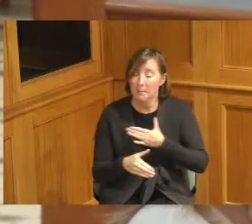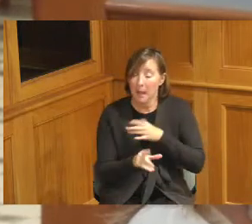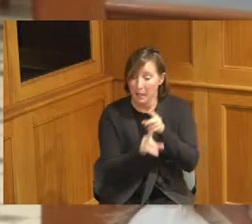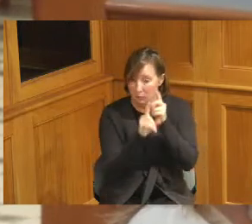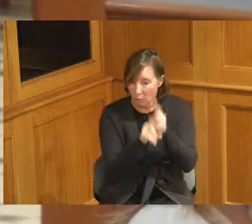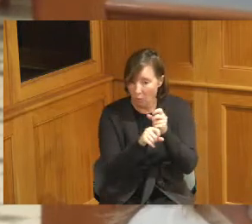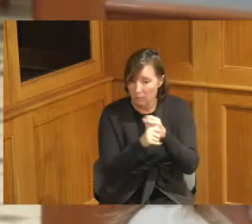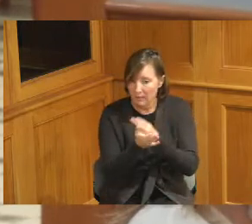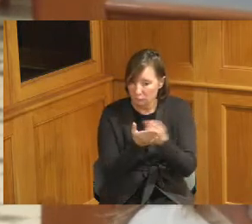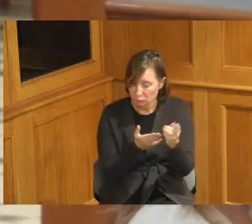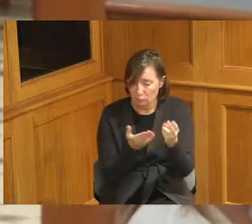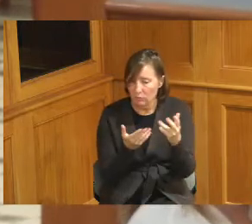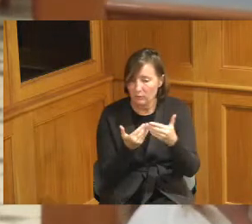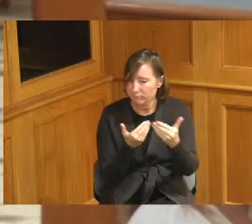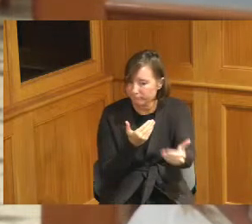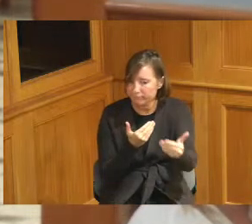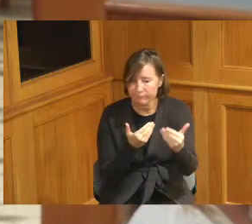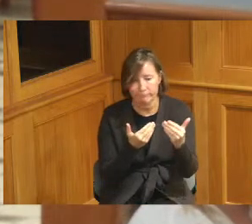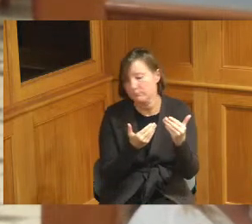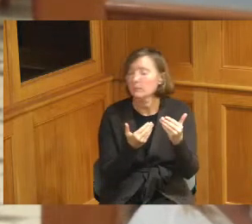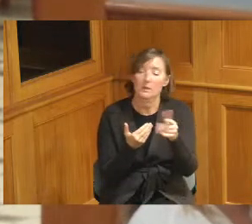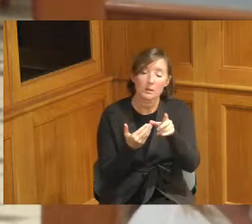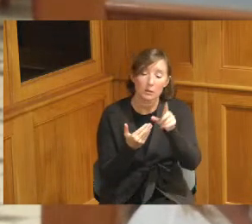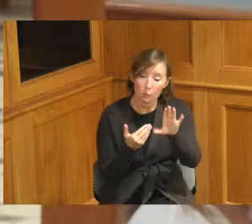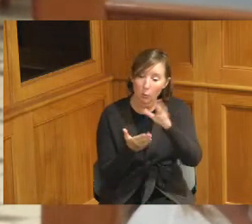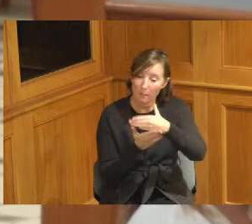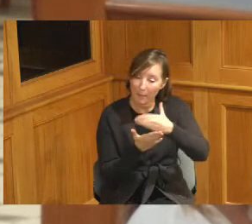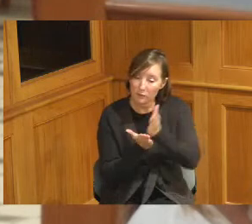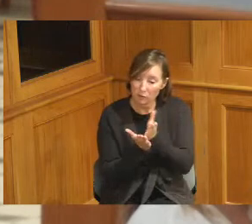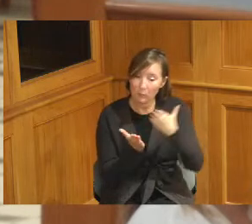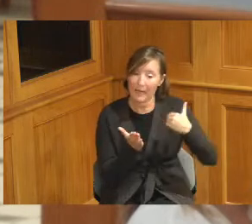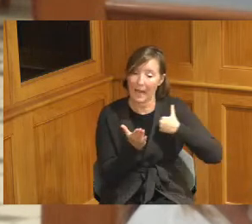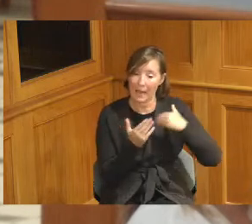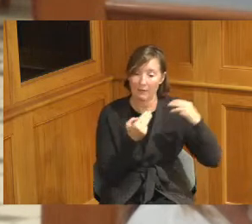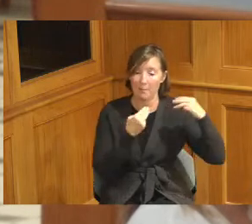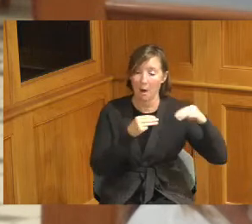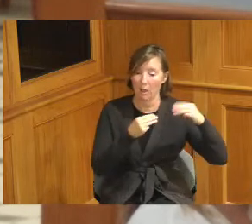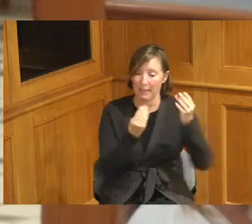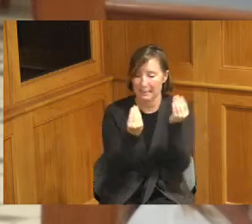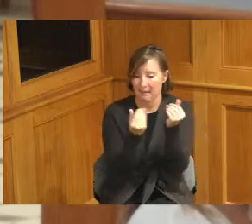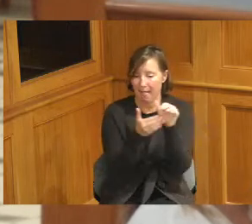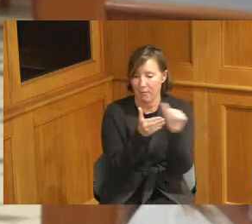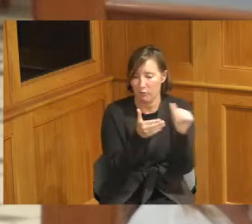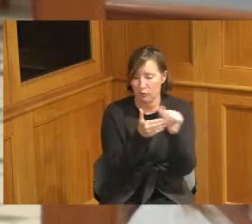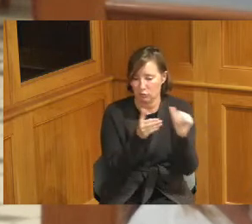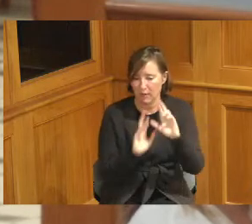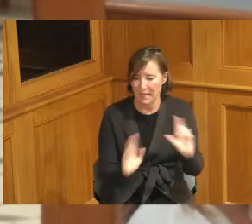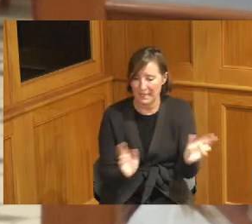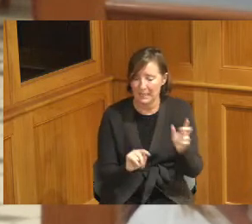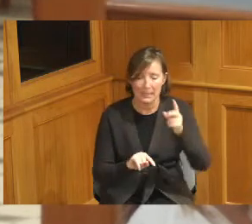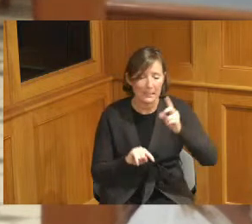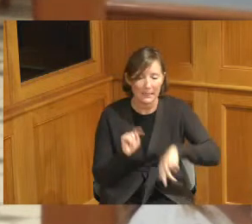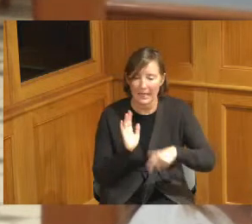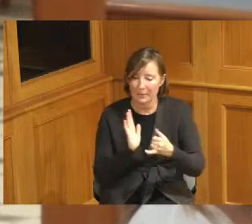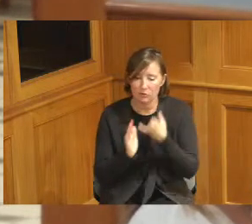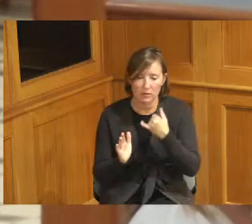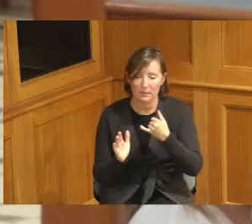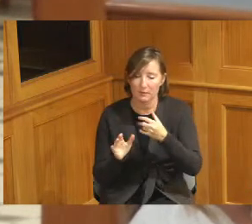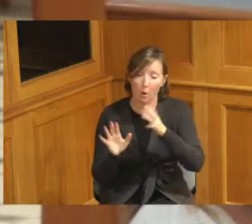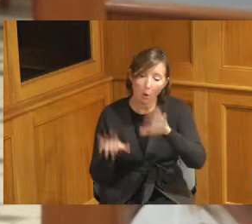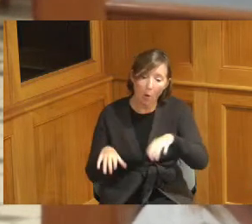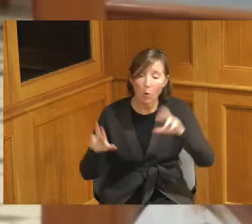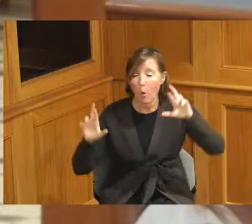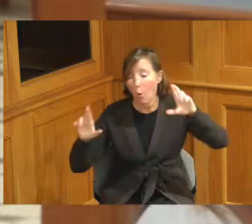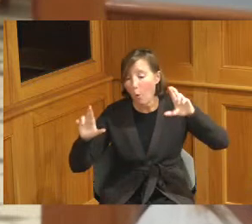to just make sure, even in your budget, that we have some marketing dollars, because we can't rely on press conference and